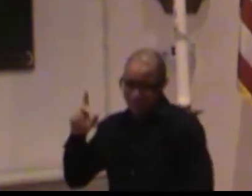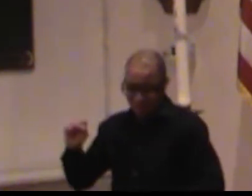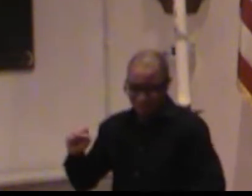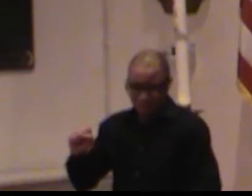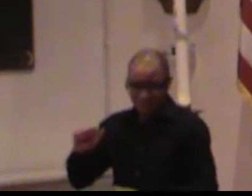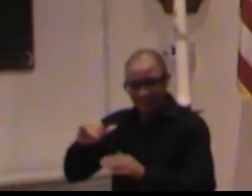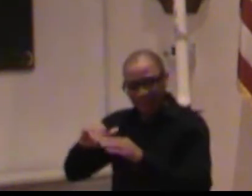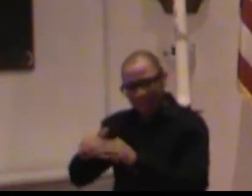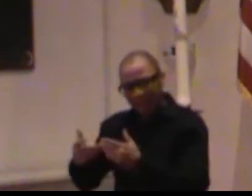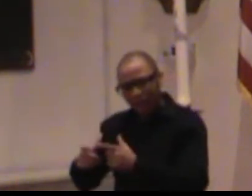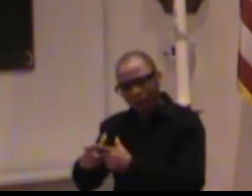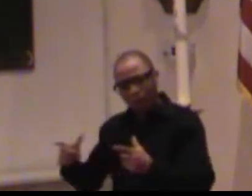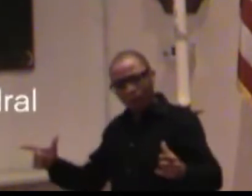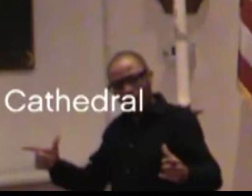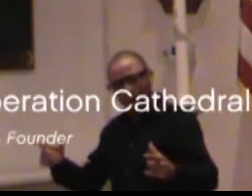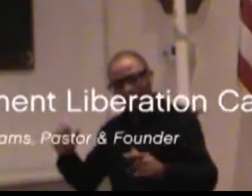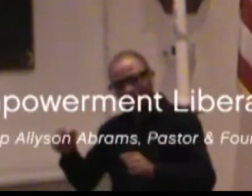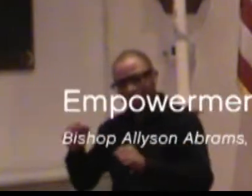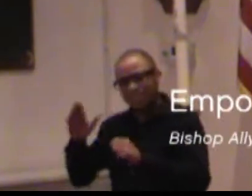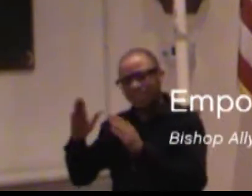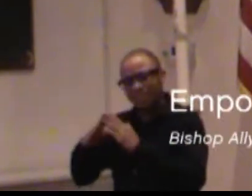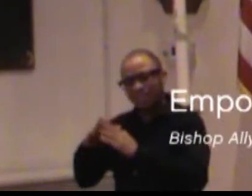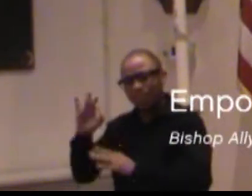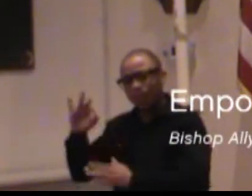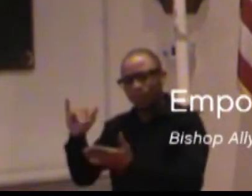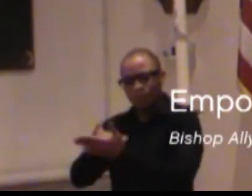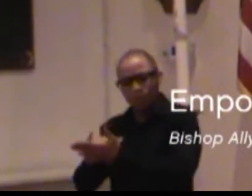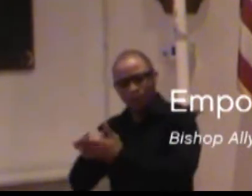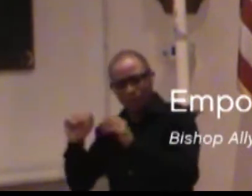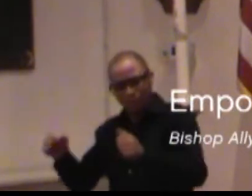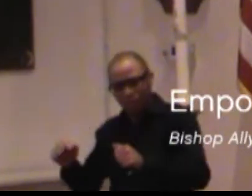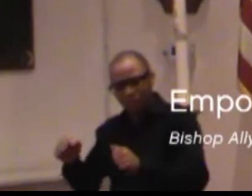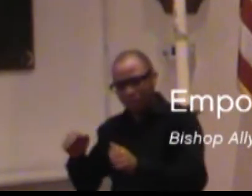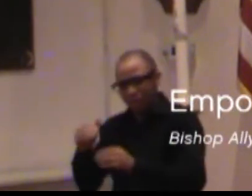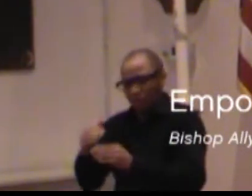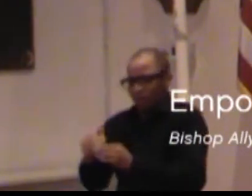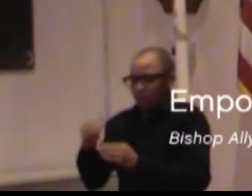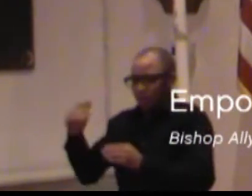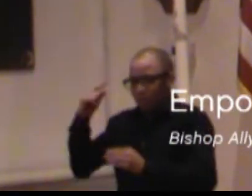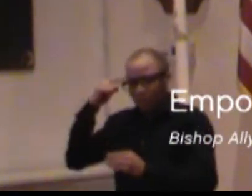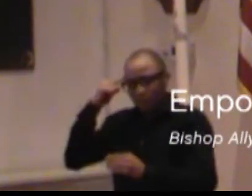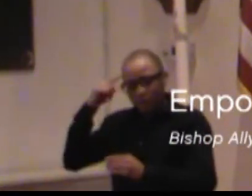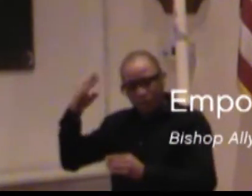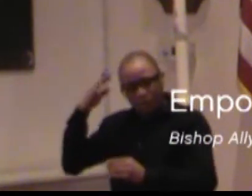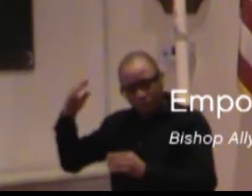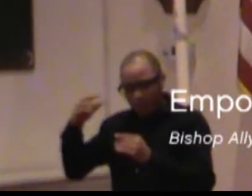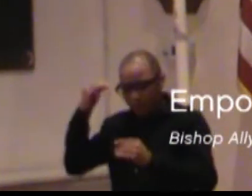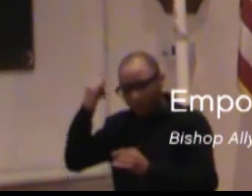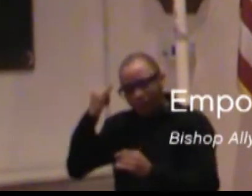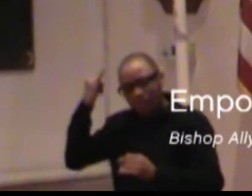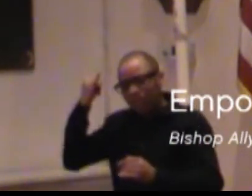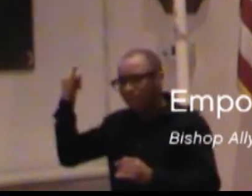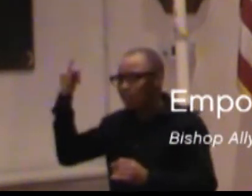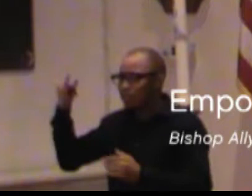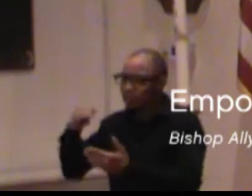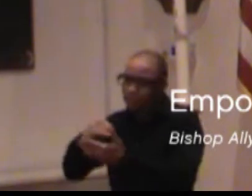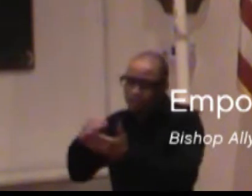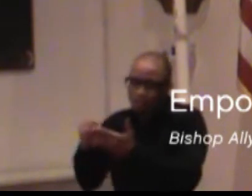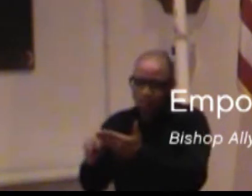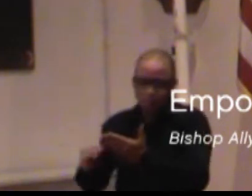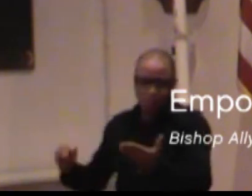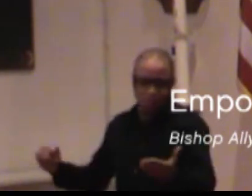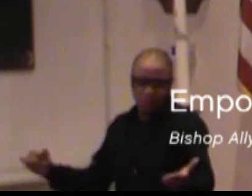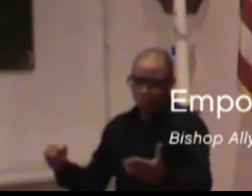how large they thought the city might grow to the city of New York. And reaching beyond their wildest imagination, they drew